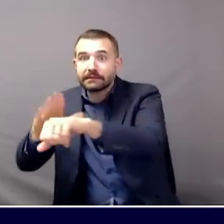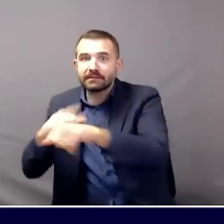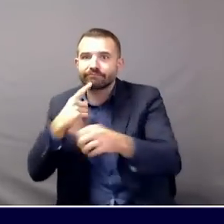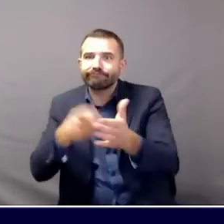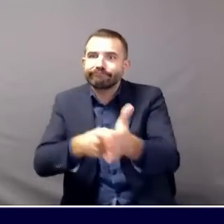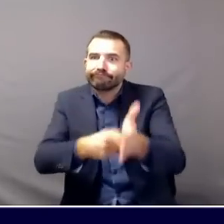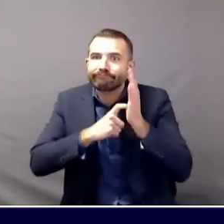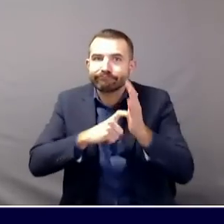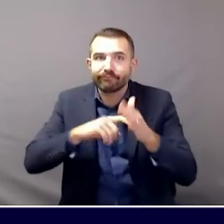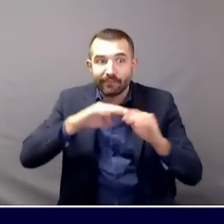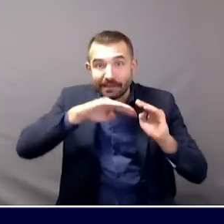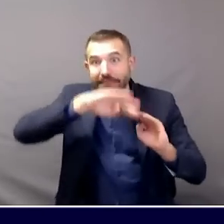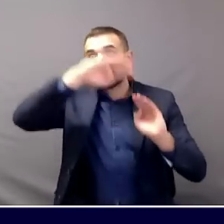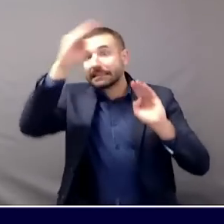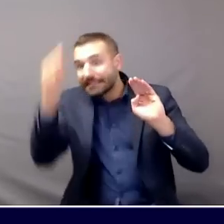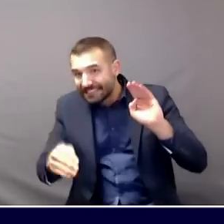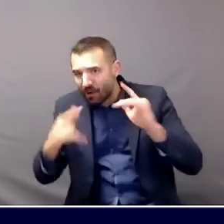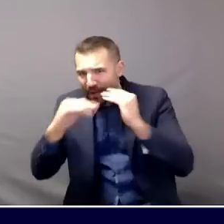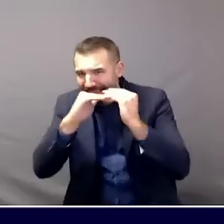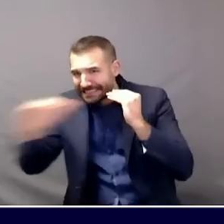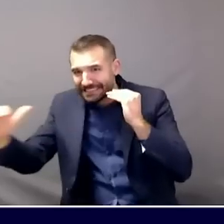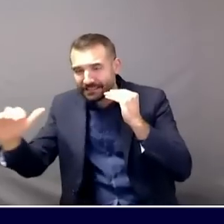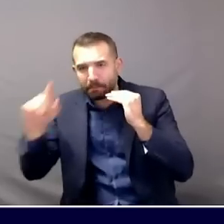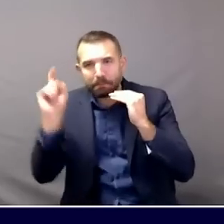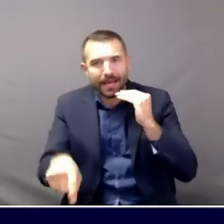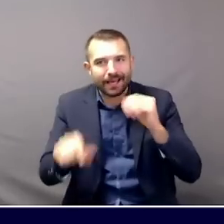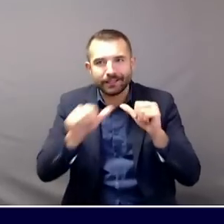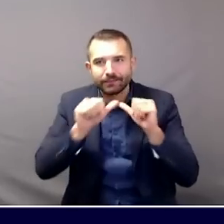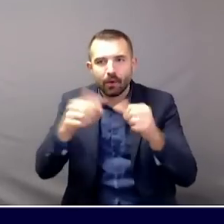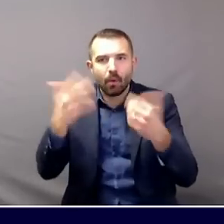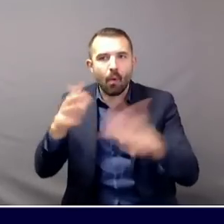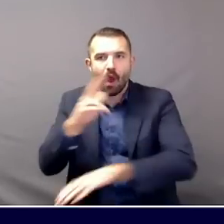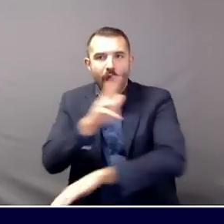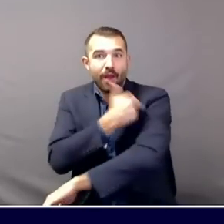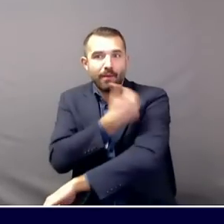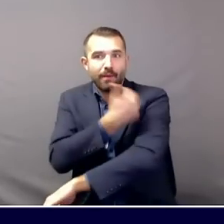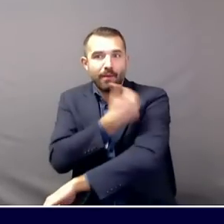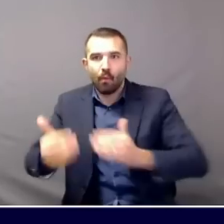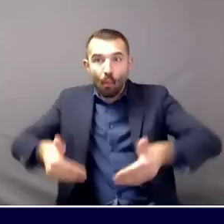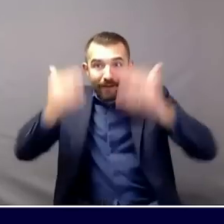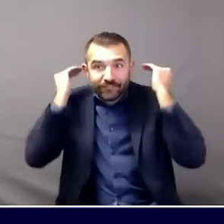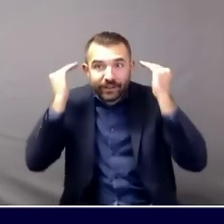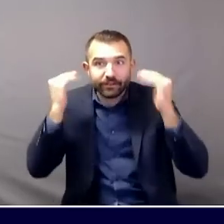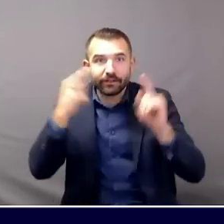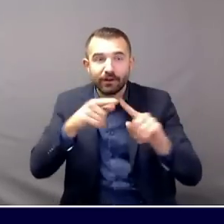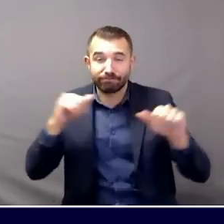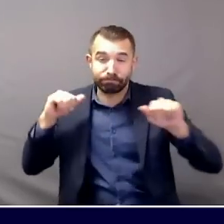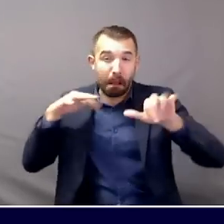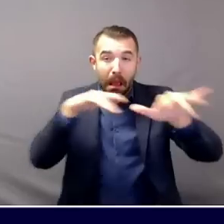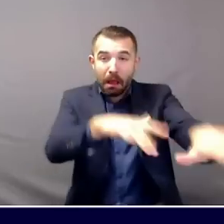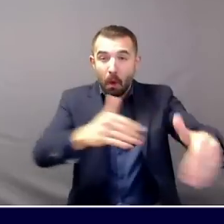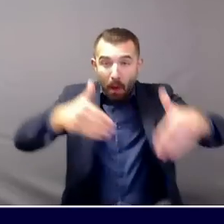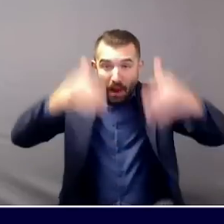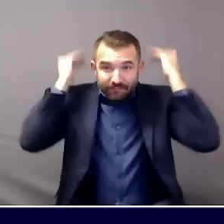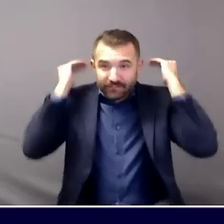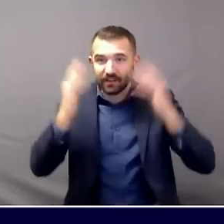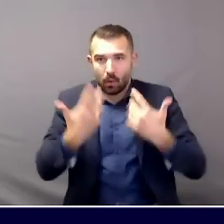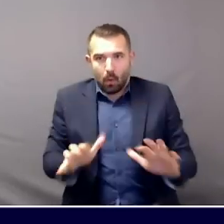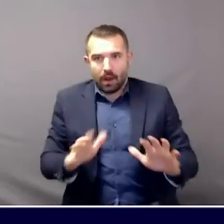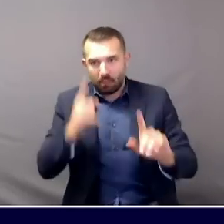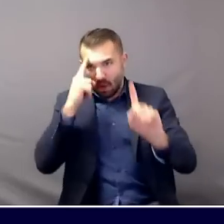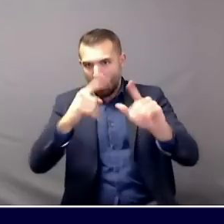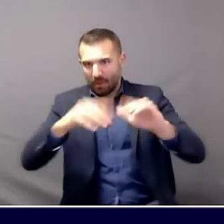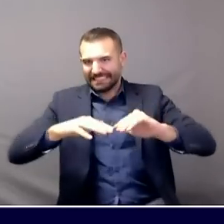being overloaded and overwhelmed and unable to treat patients of any sort for any reason. Along with almost every other governor in the